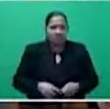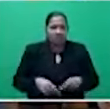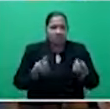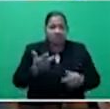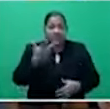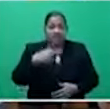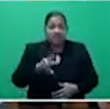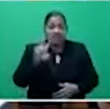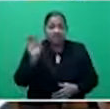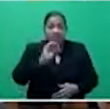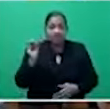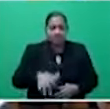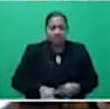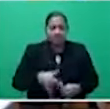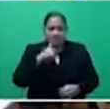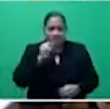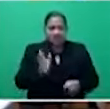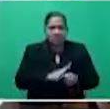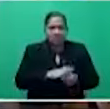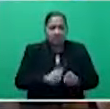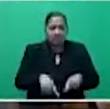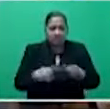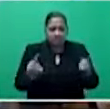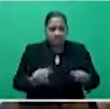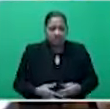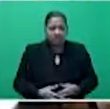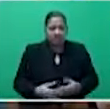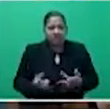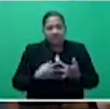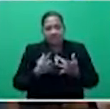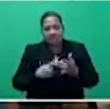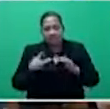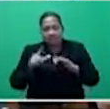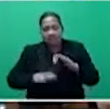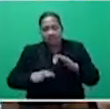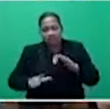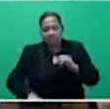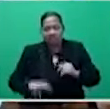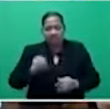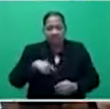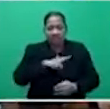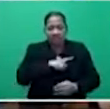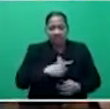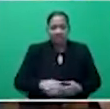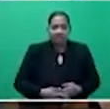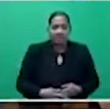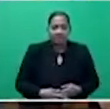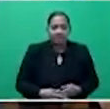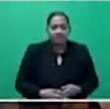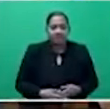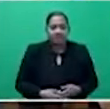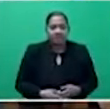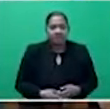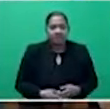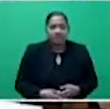they can make a difference. Mr. Speaker, sir. And then the others, of course, are lower than us. Mr. Speaker, sir.